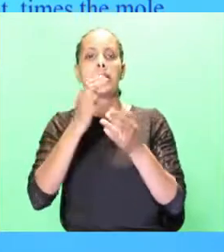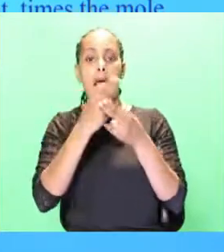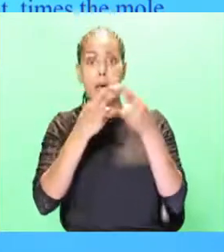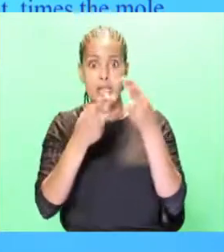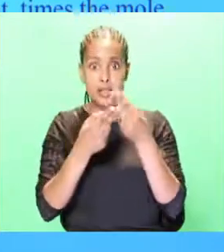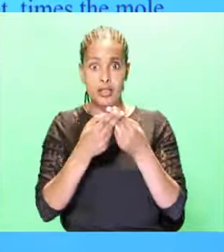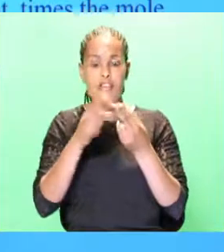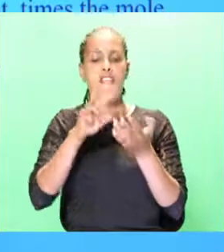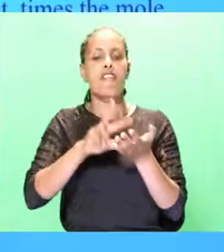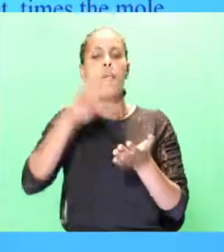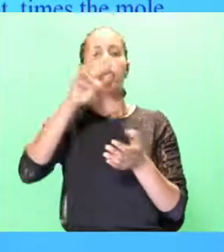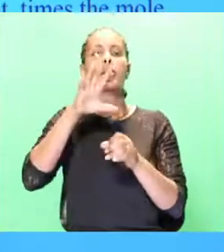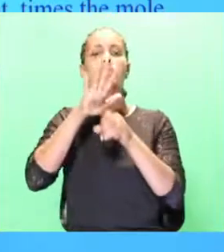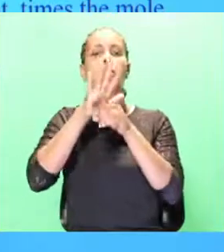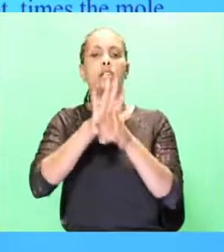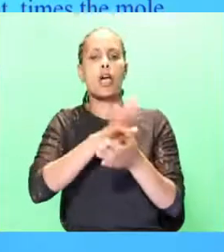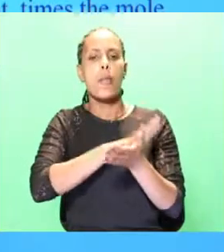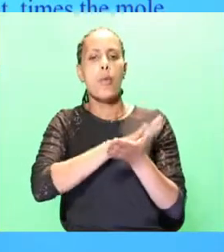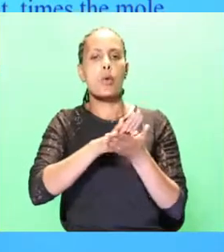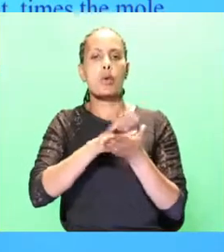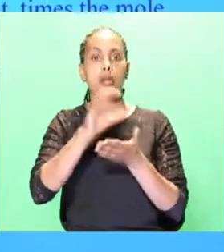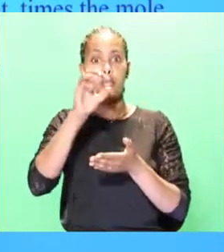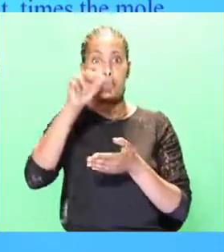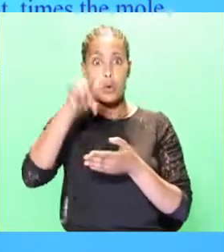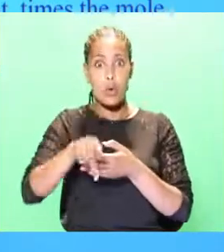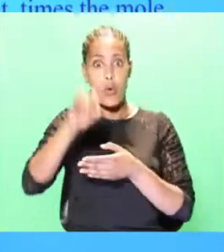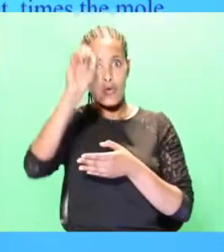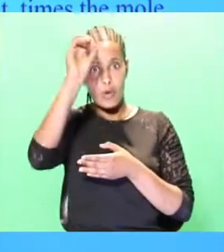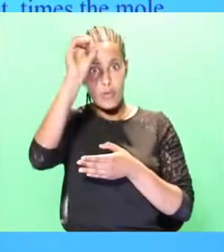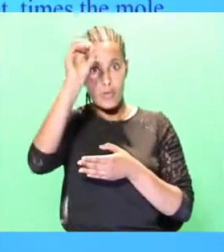times vapor pressure of a pure solvent.